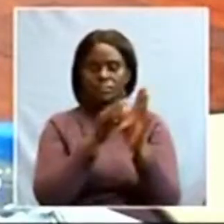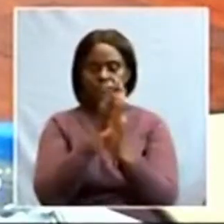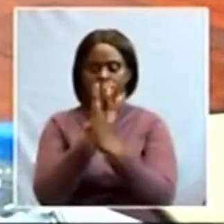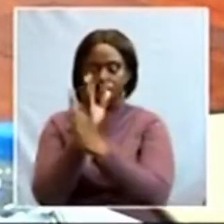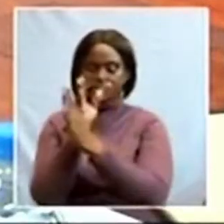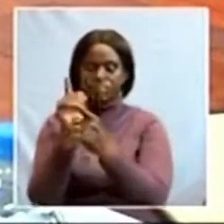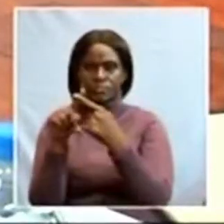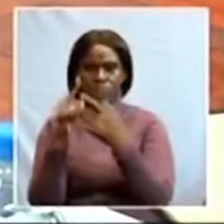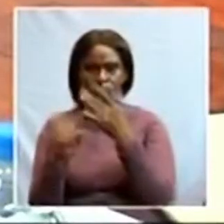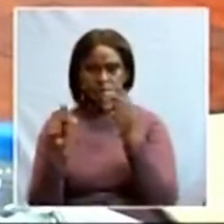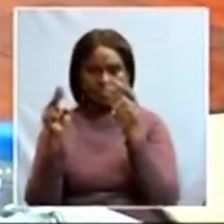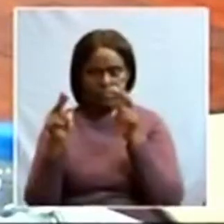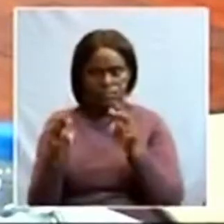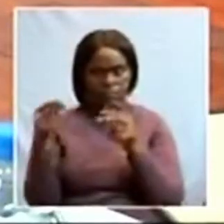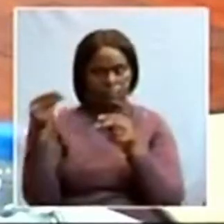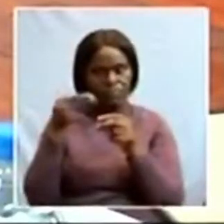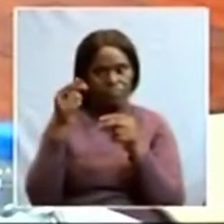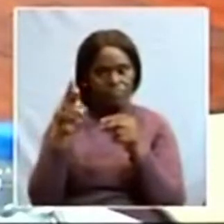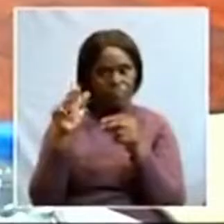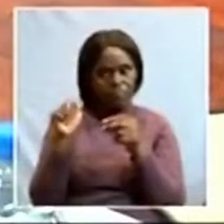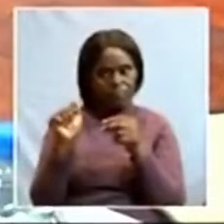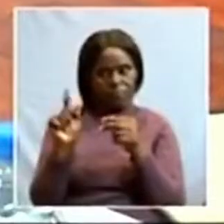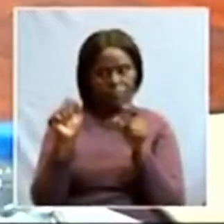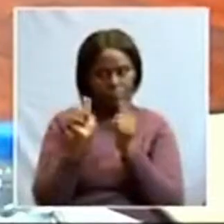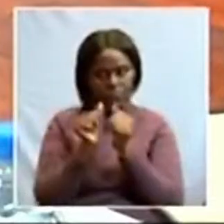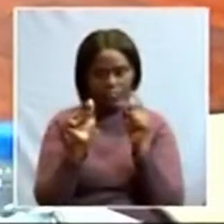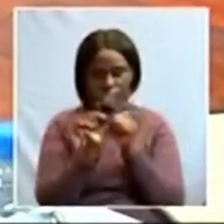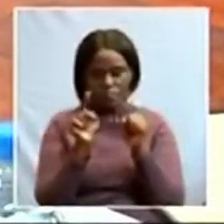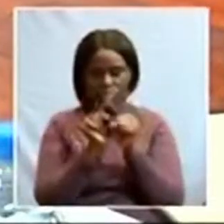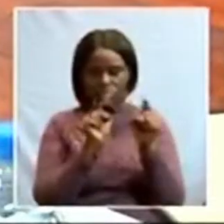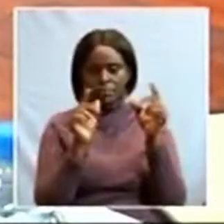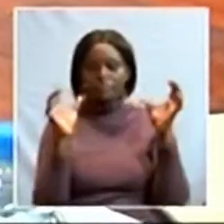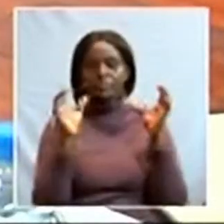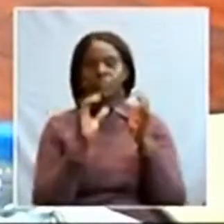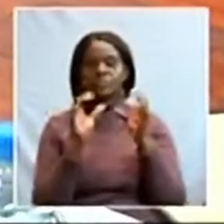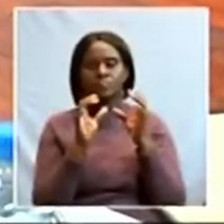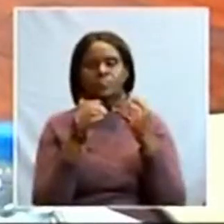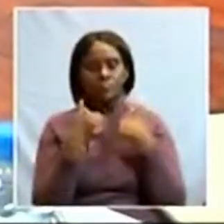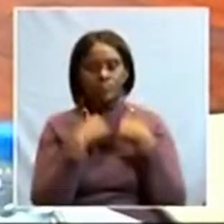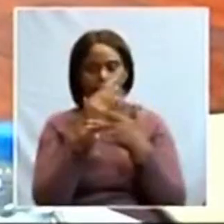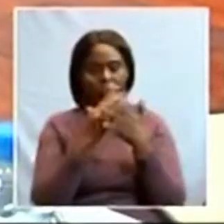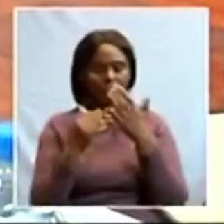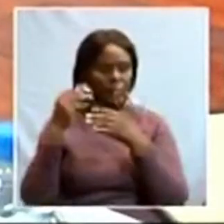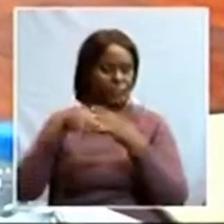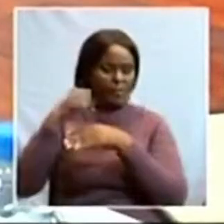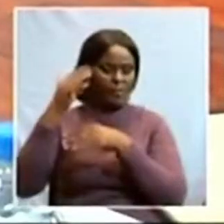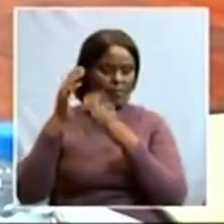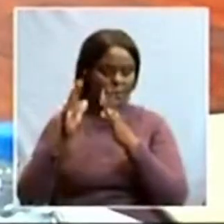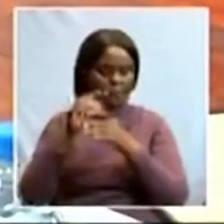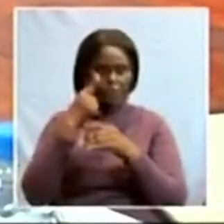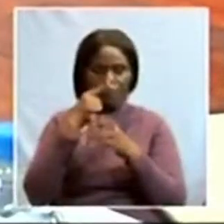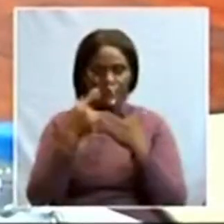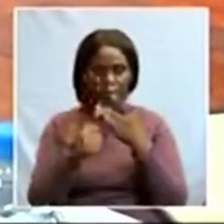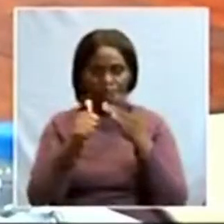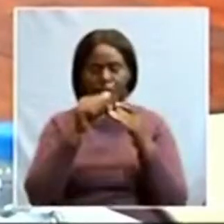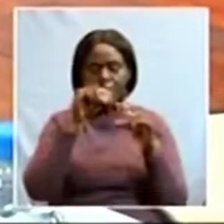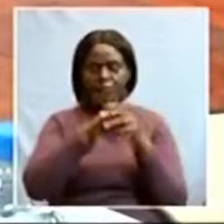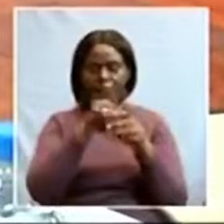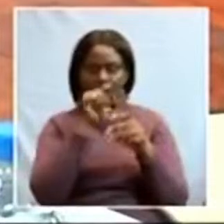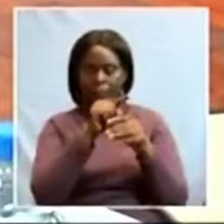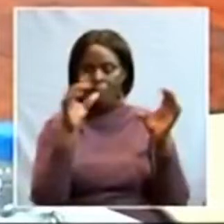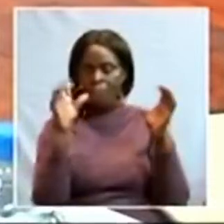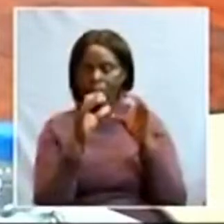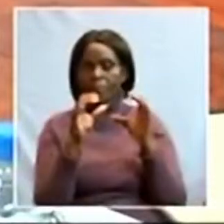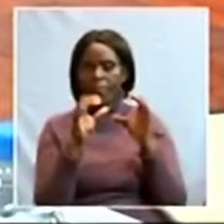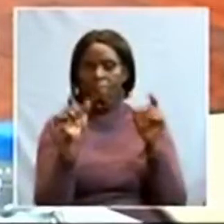to human resource. And on this same committee, there are some outsiders who are part of this